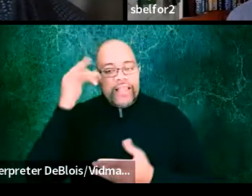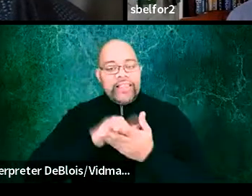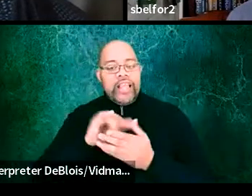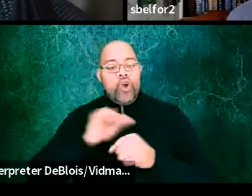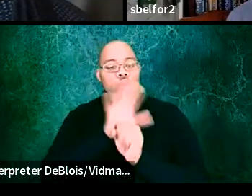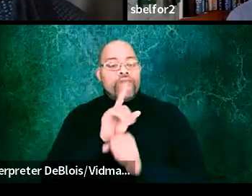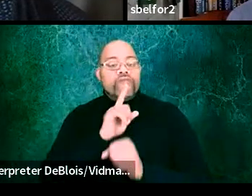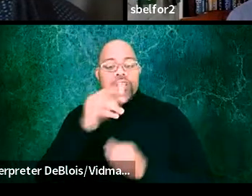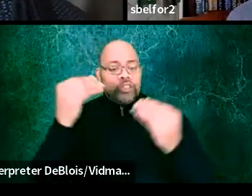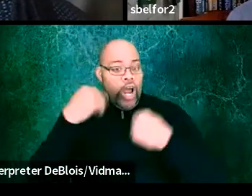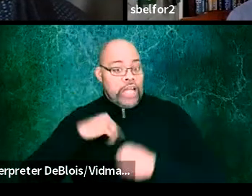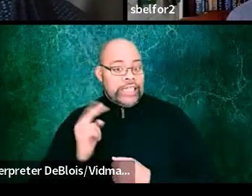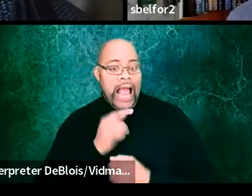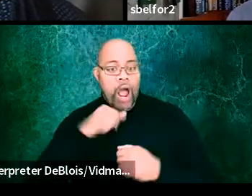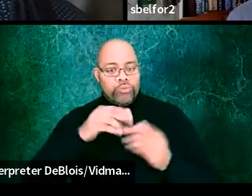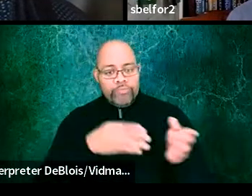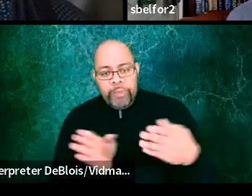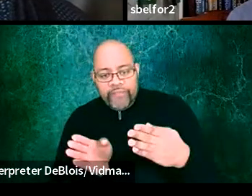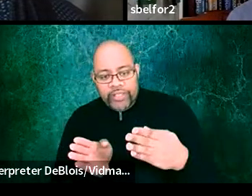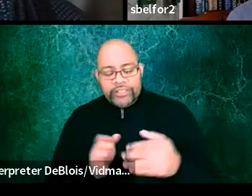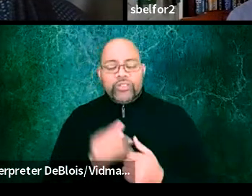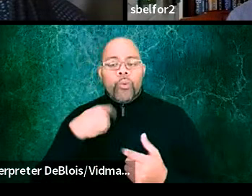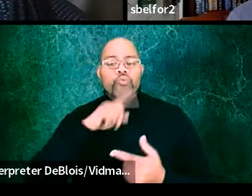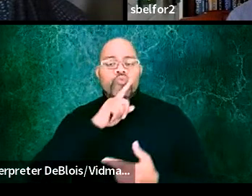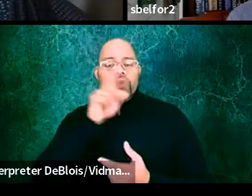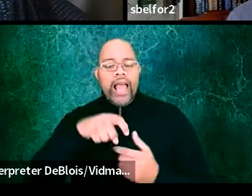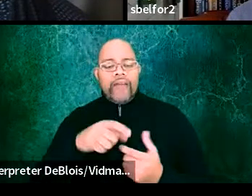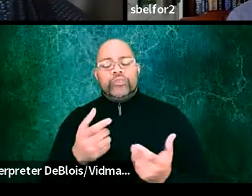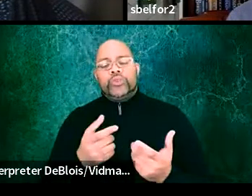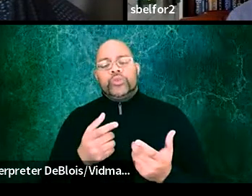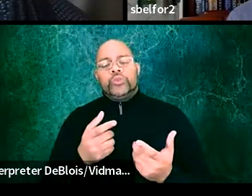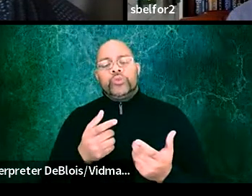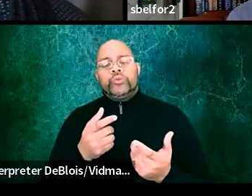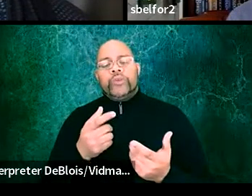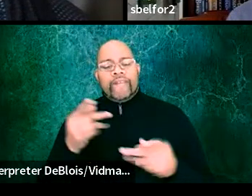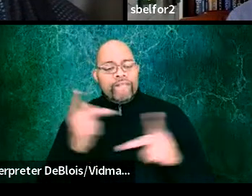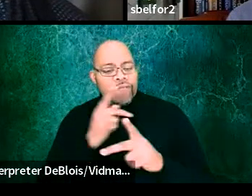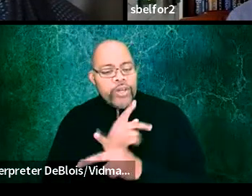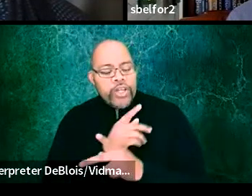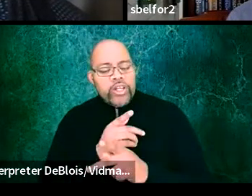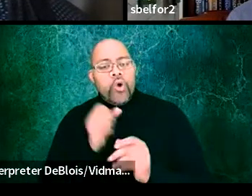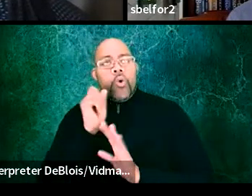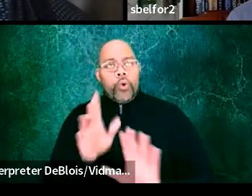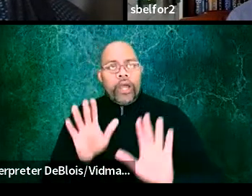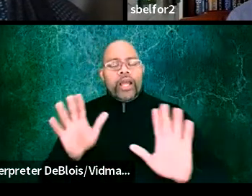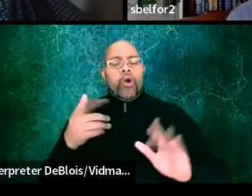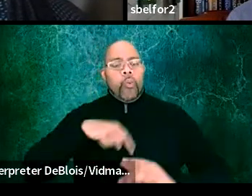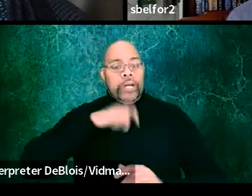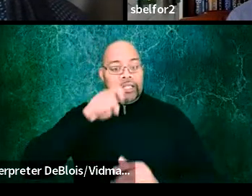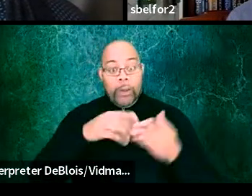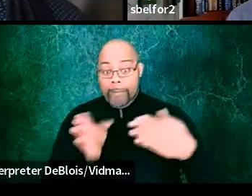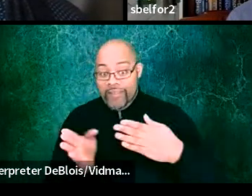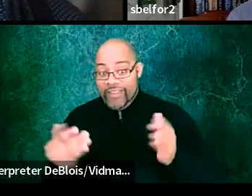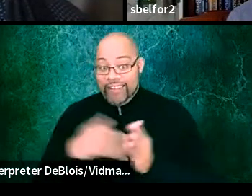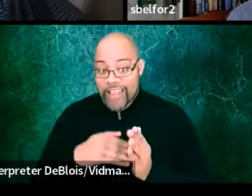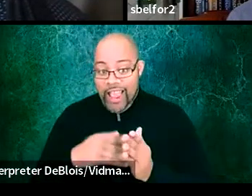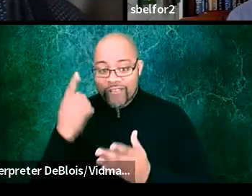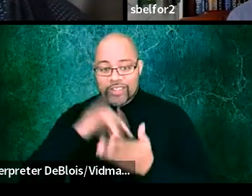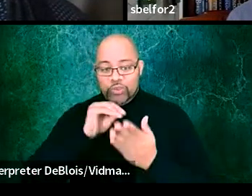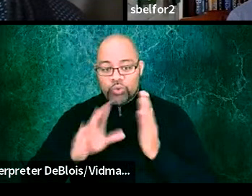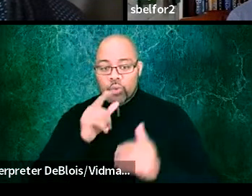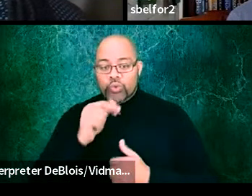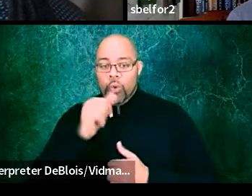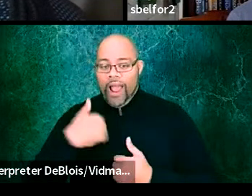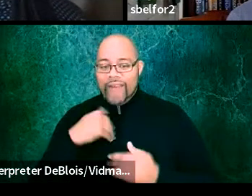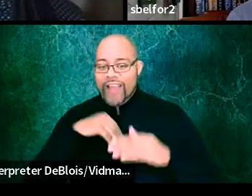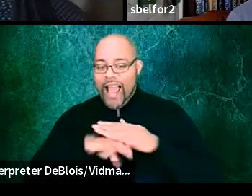COVID has really taught us how to pivot. And so we really have to, kind of figure out, okay, we need to pivot again for the students who don't